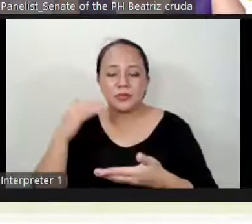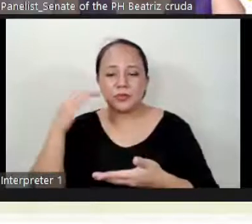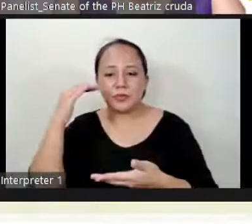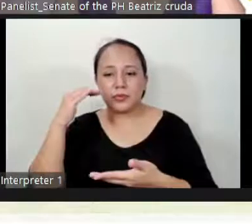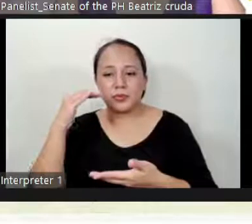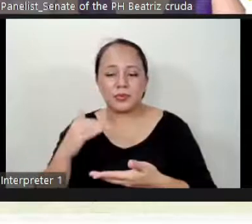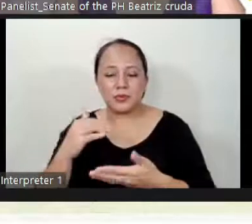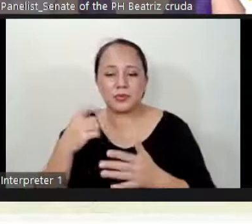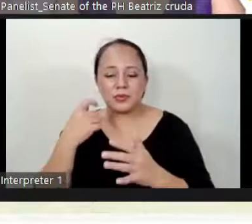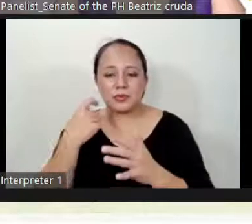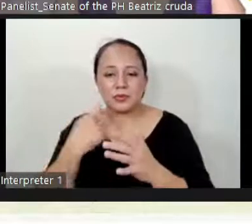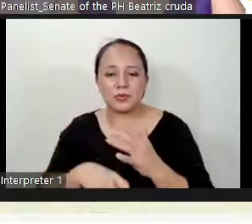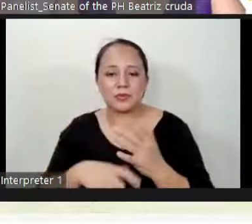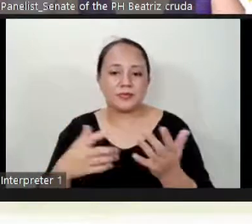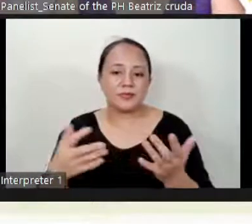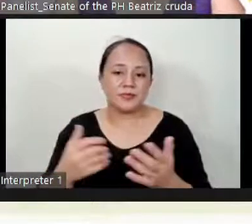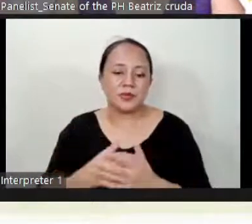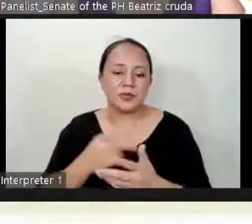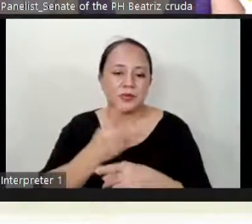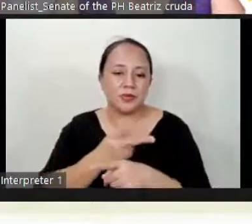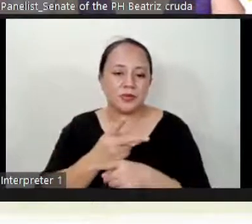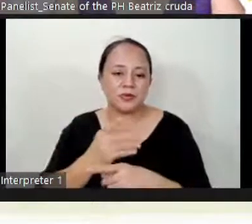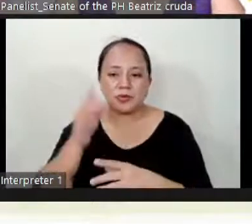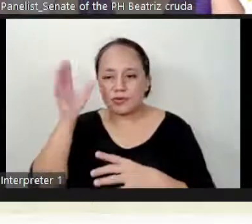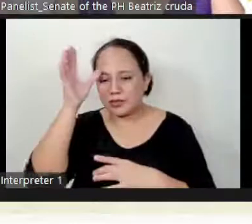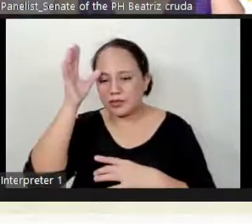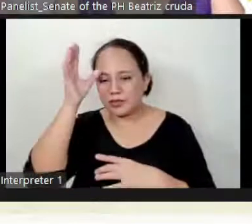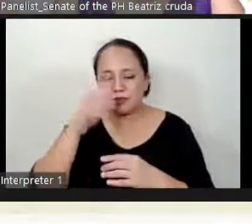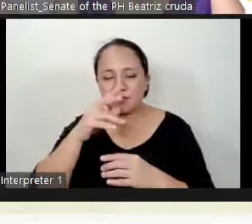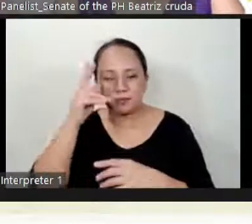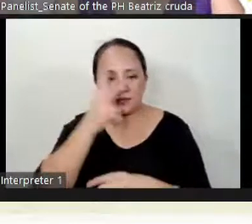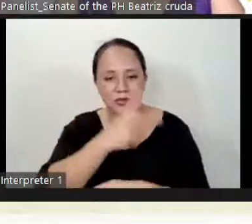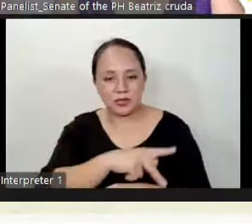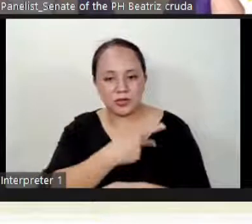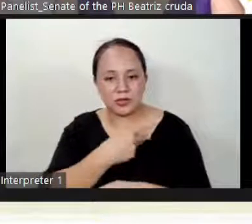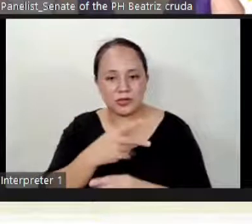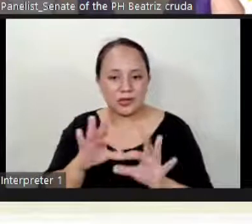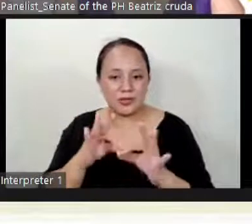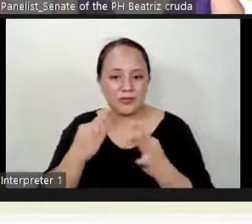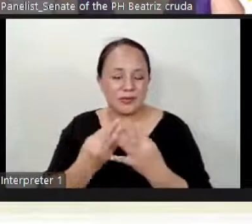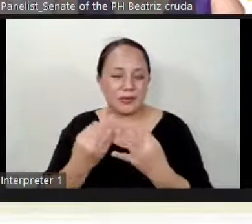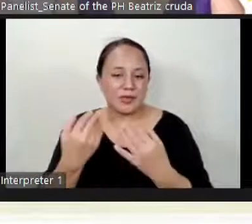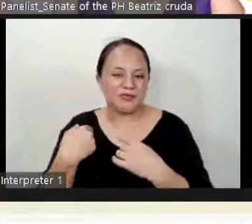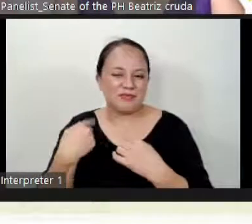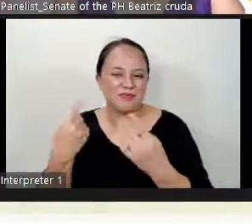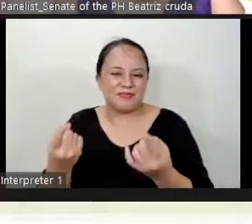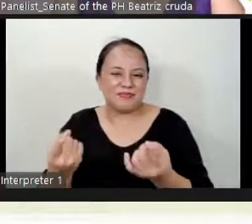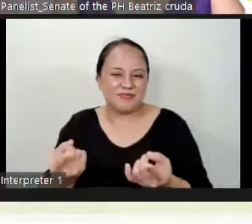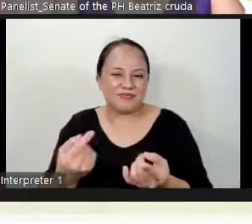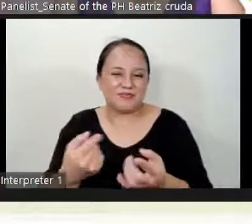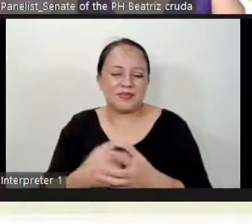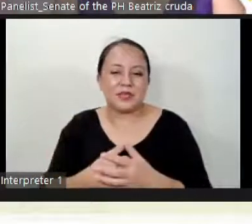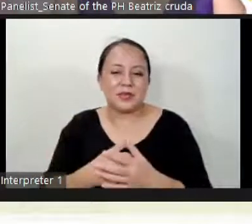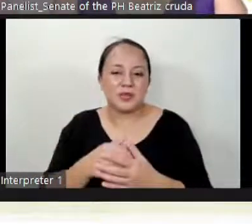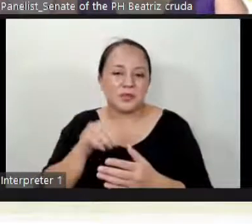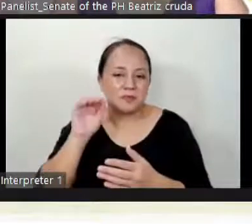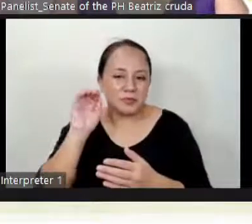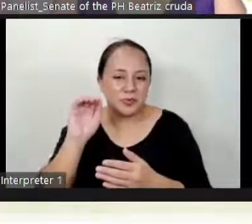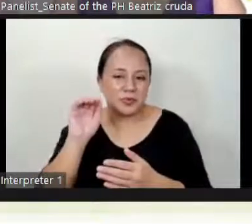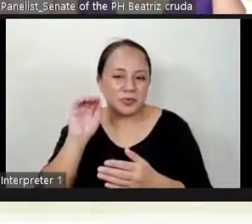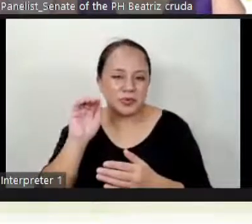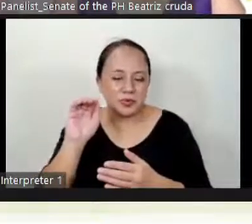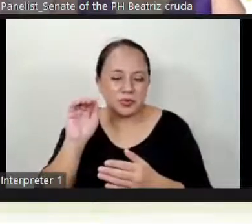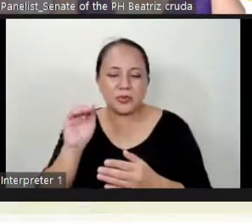the cost of care for cancer patients and their families has been poignantly